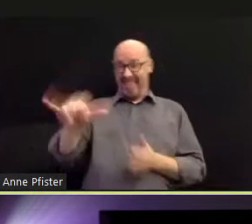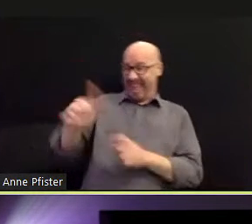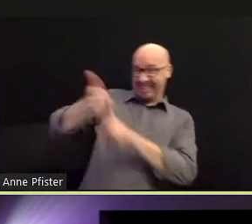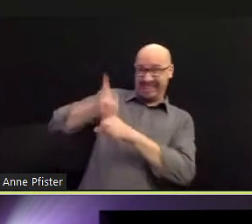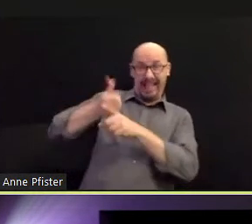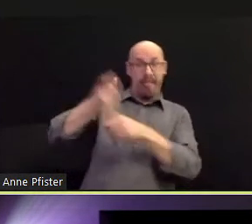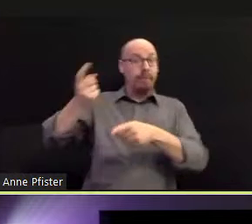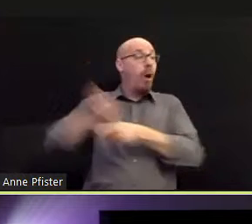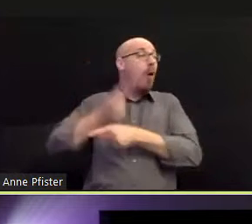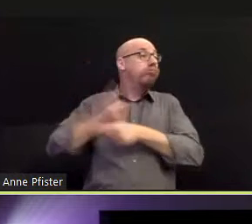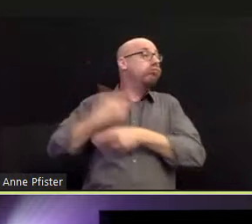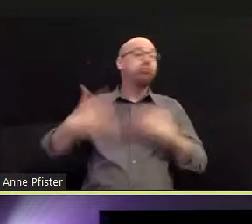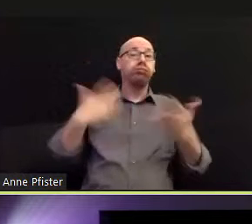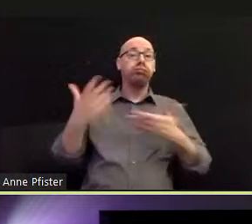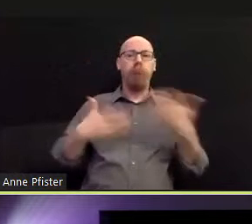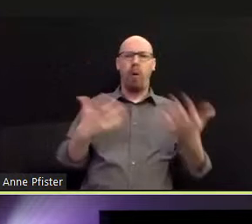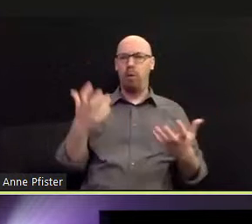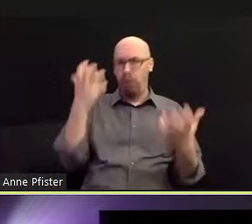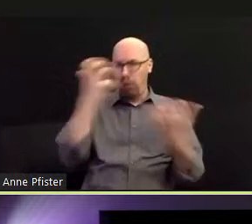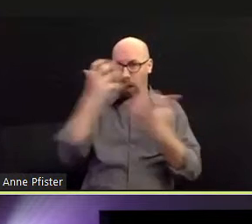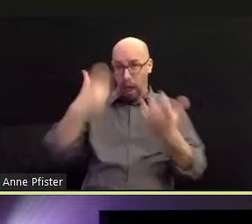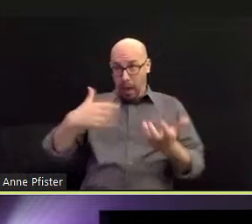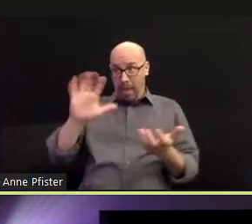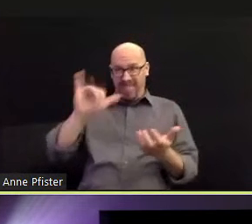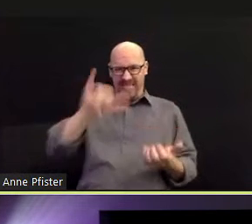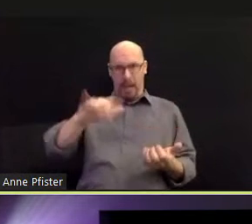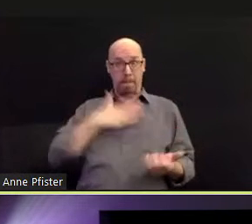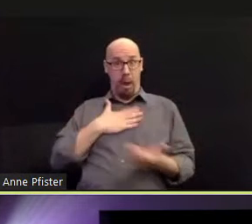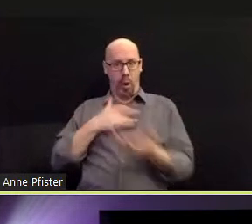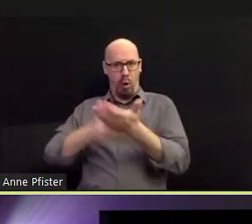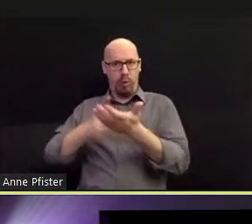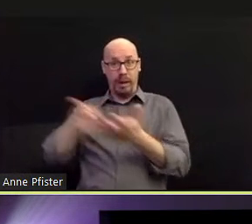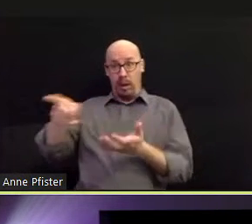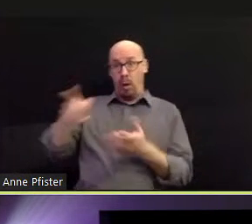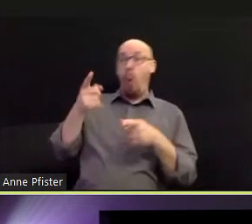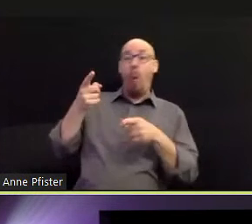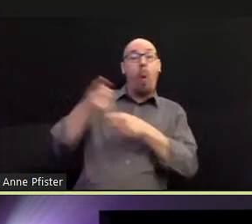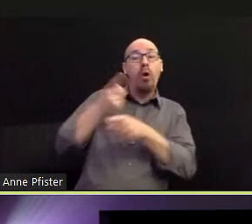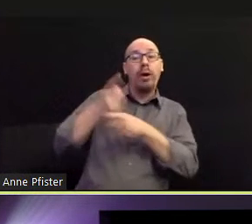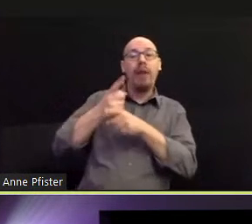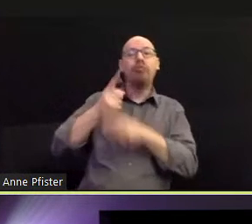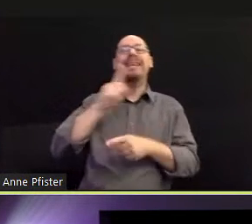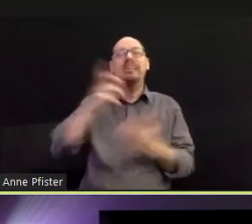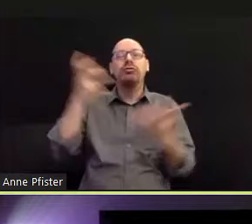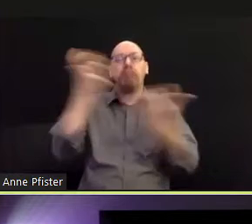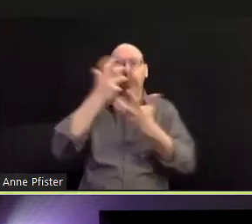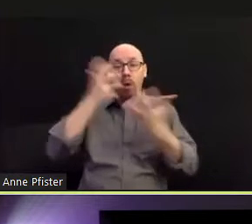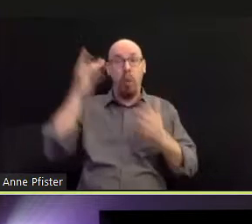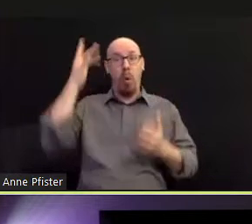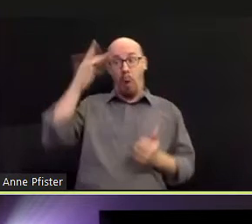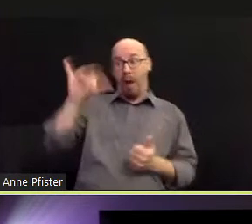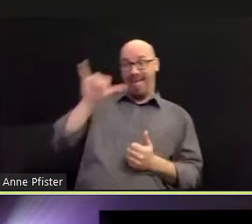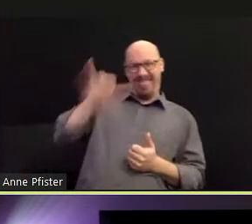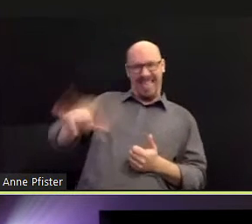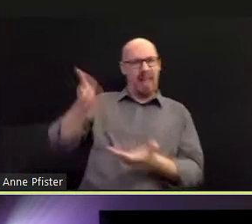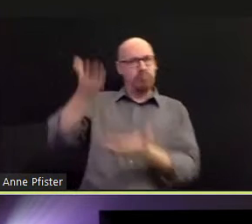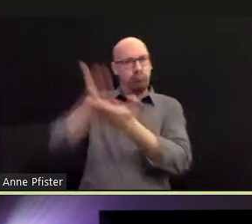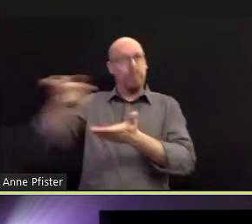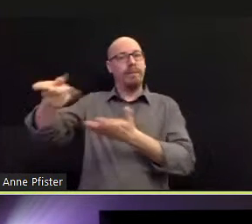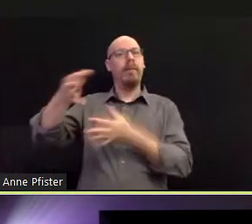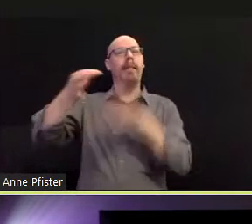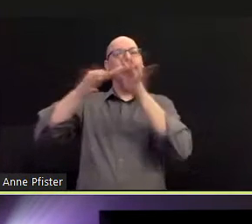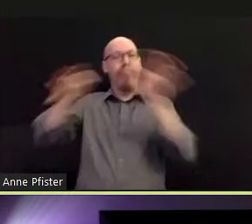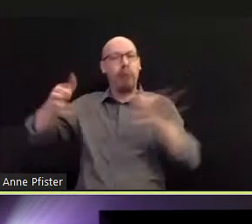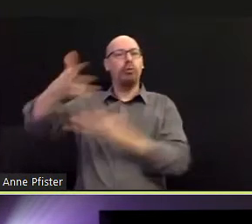itself is remarkable, I argue, because it is the evidence of language socialization. And again, this